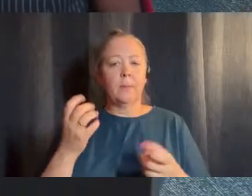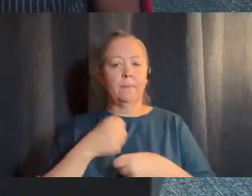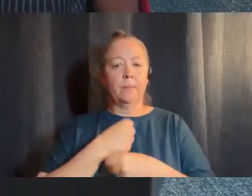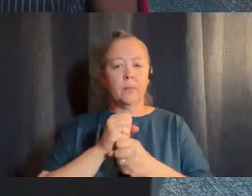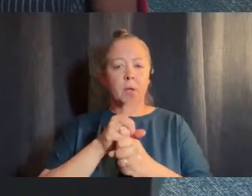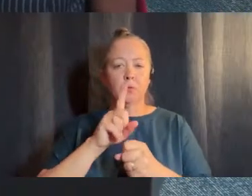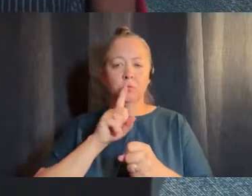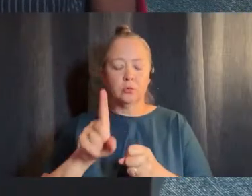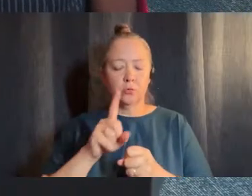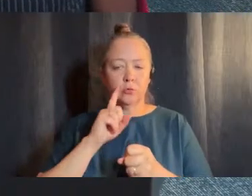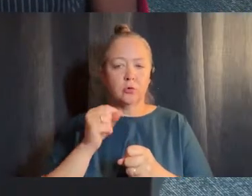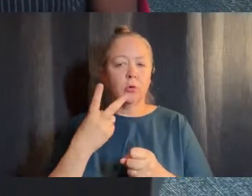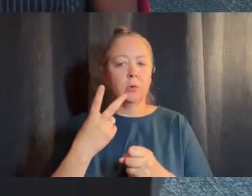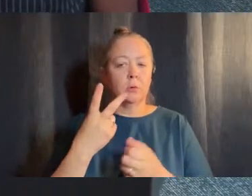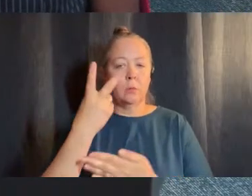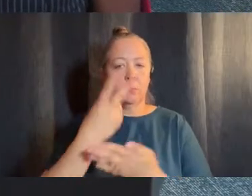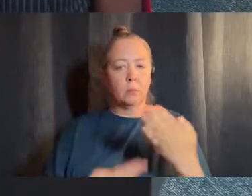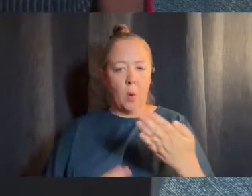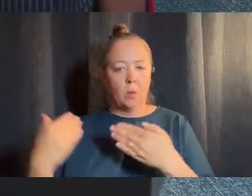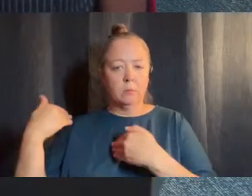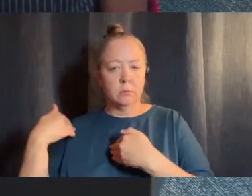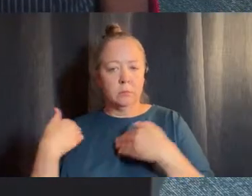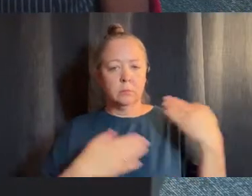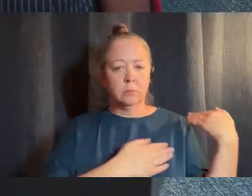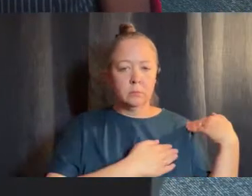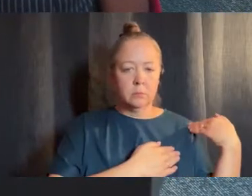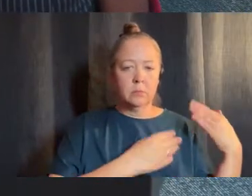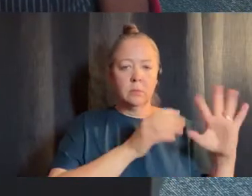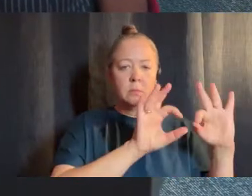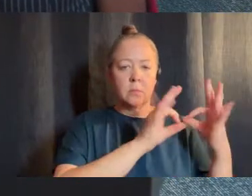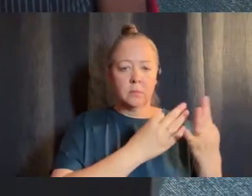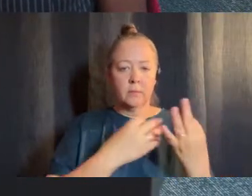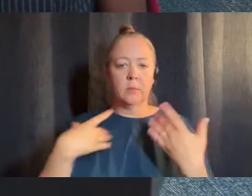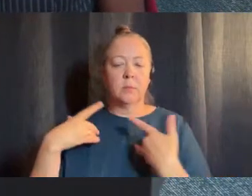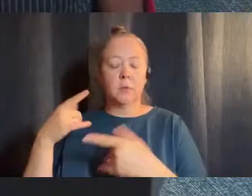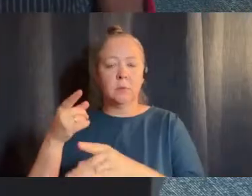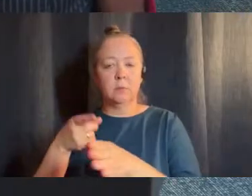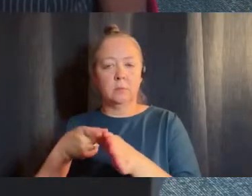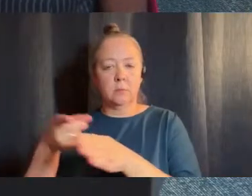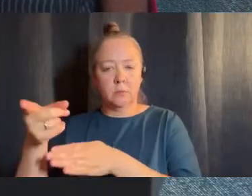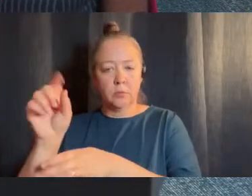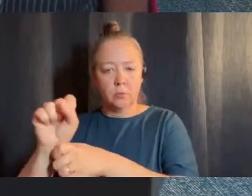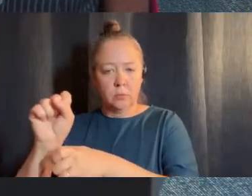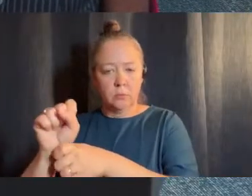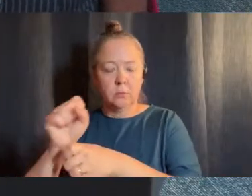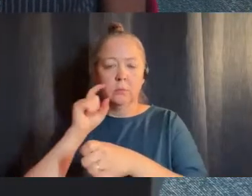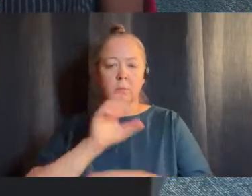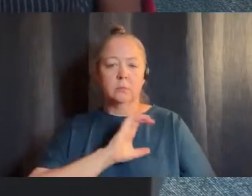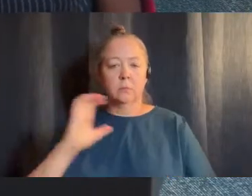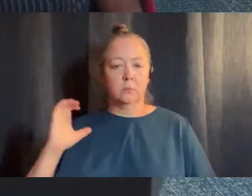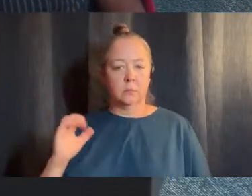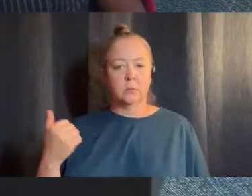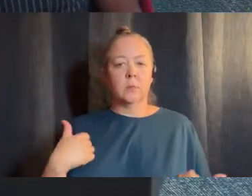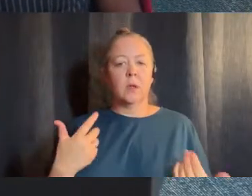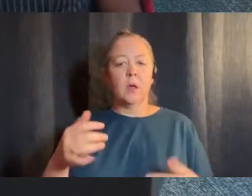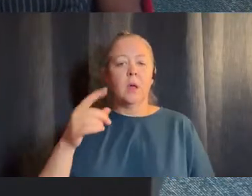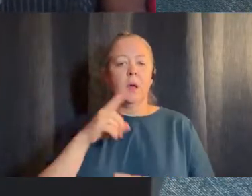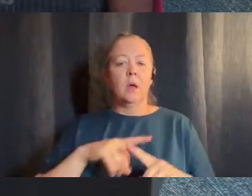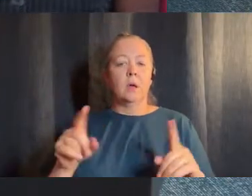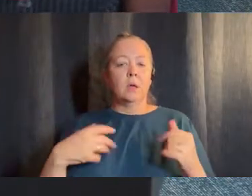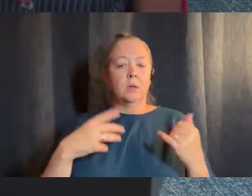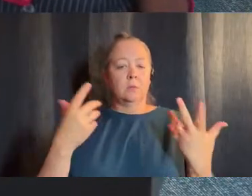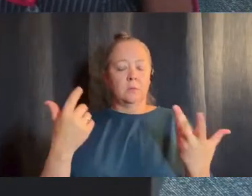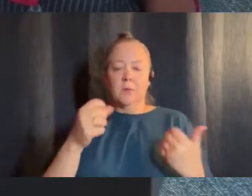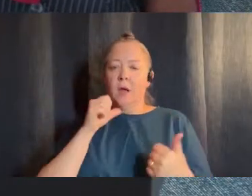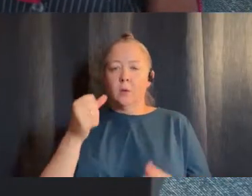in lieu of the other. This was the framework of the discussion regarding the absence of Councilmember Fry. The